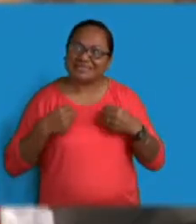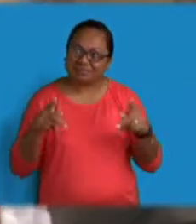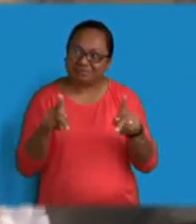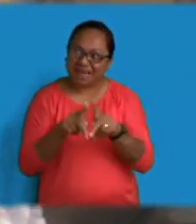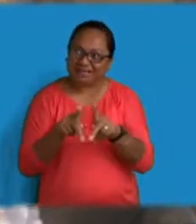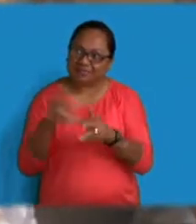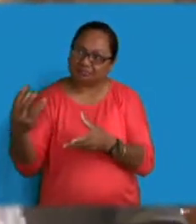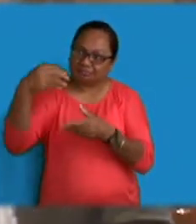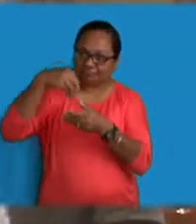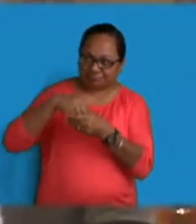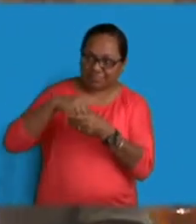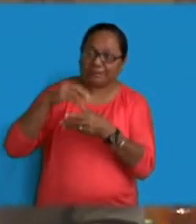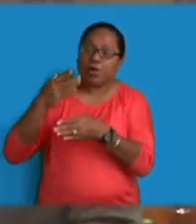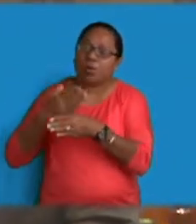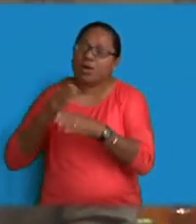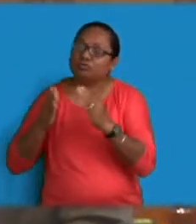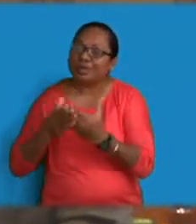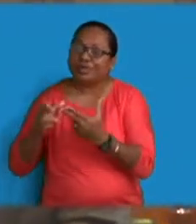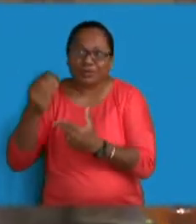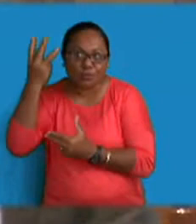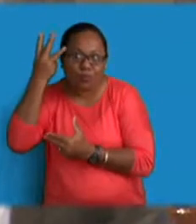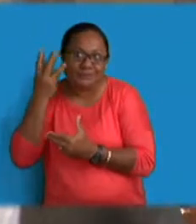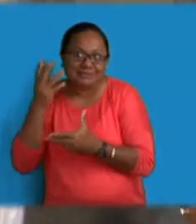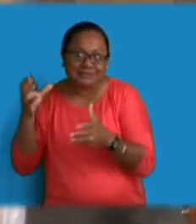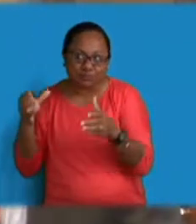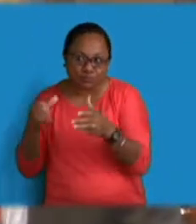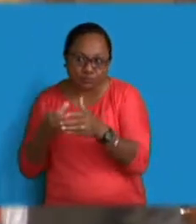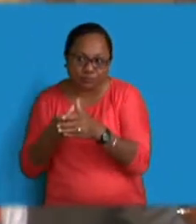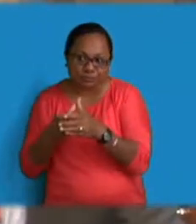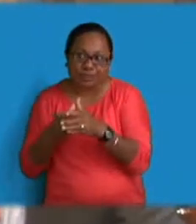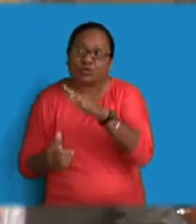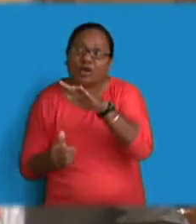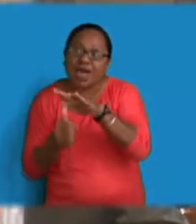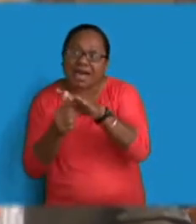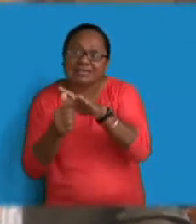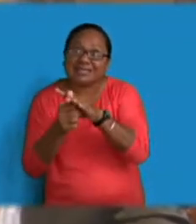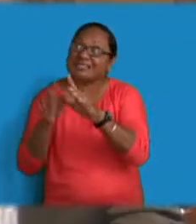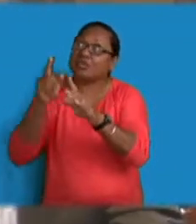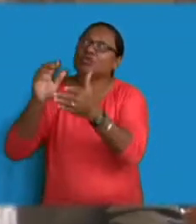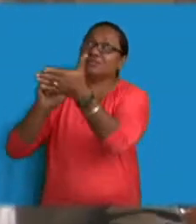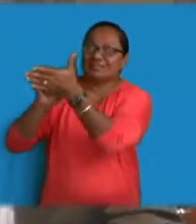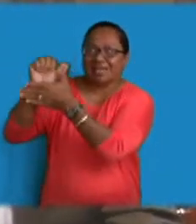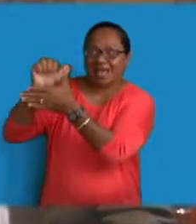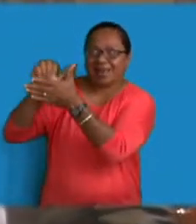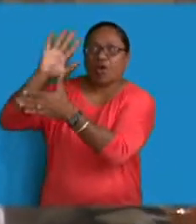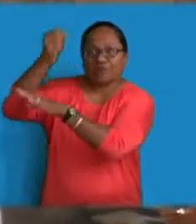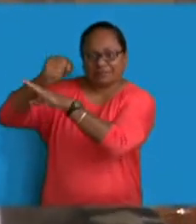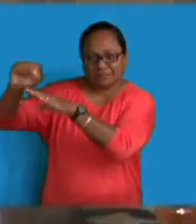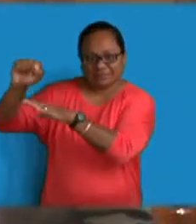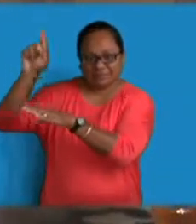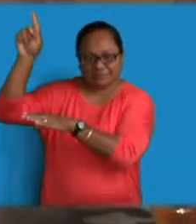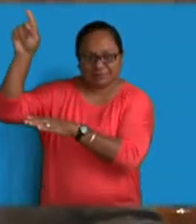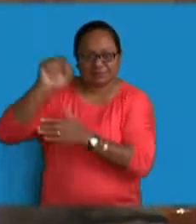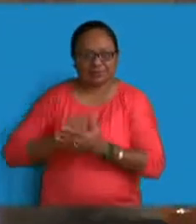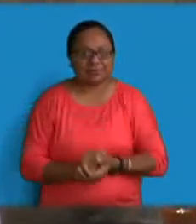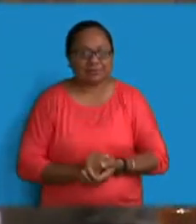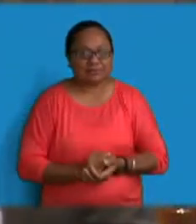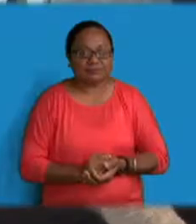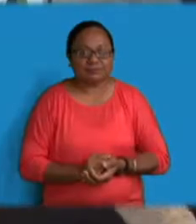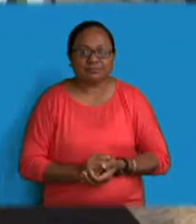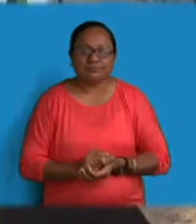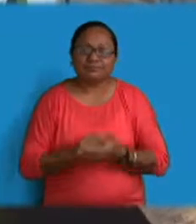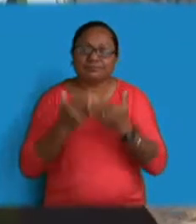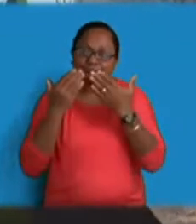been engaged to work with this women's group to access international market for their products? Thank you, Madam Speaker. Thank you, Honourable